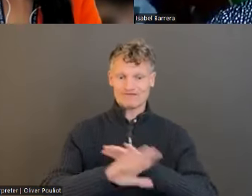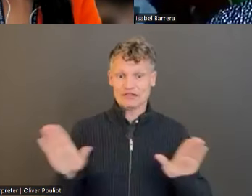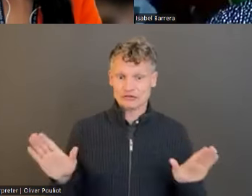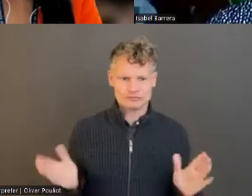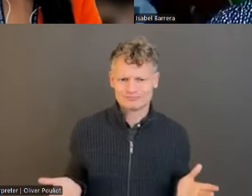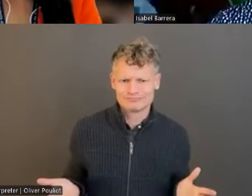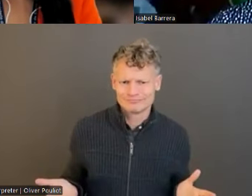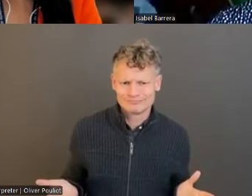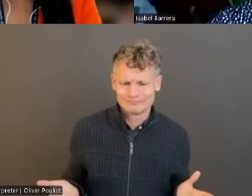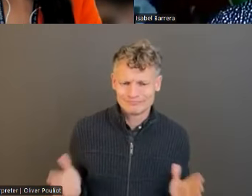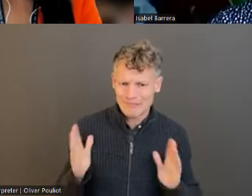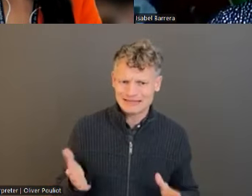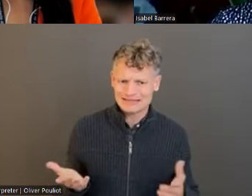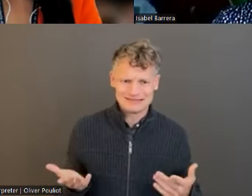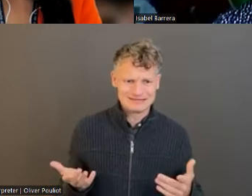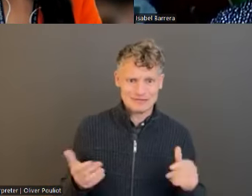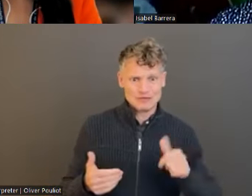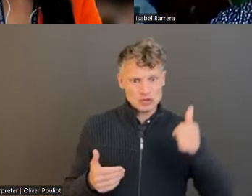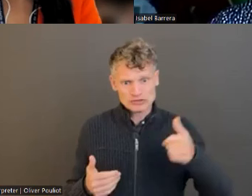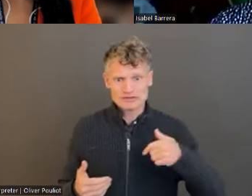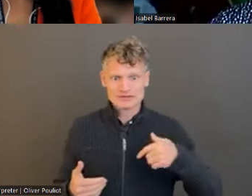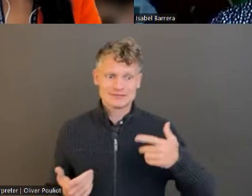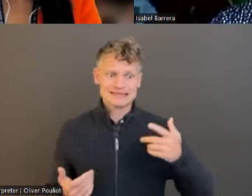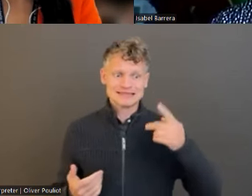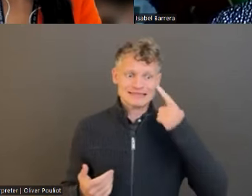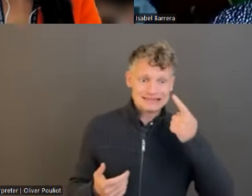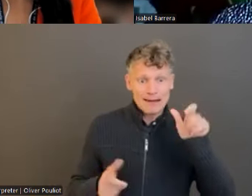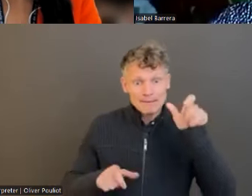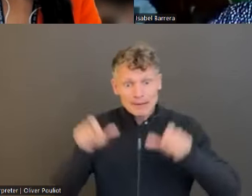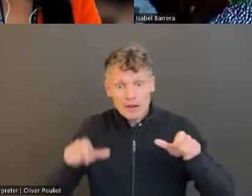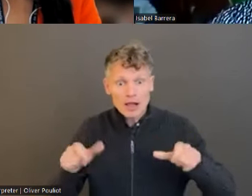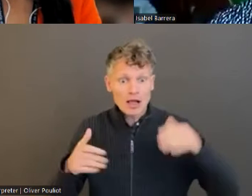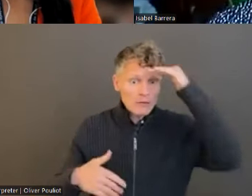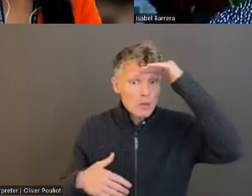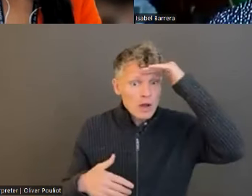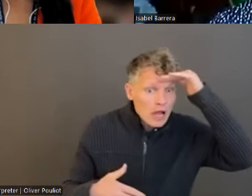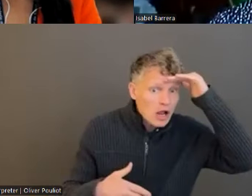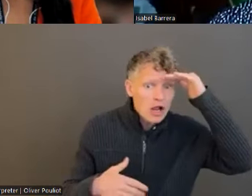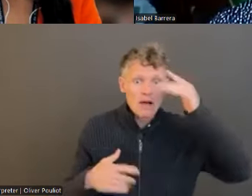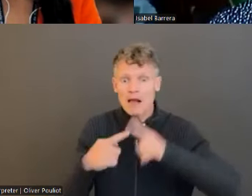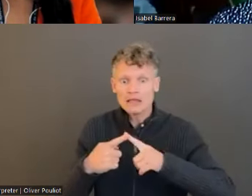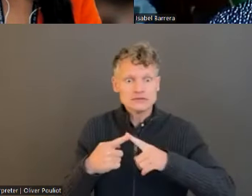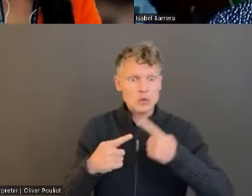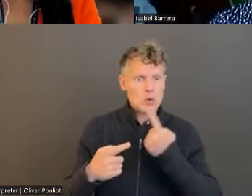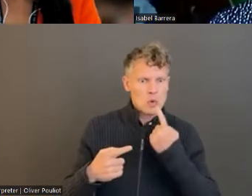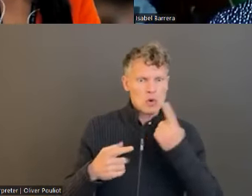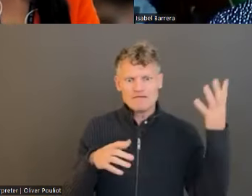are, how you're going to implement the intervention, and how you're going to work with the other sectors that have to work on it.